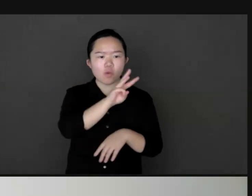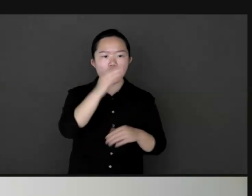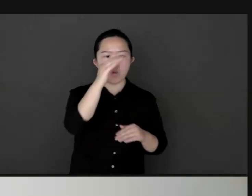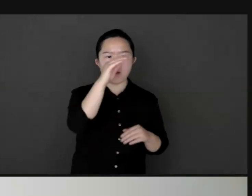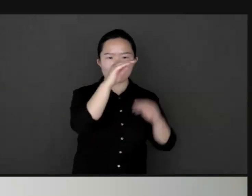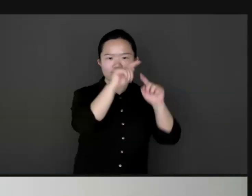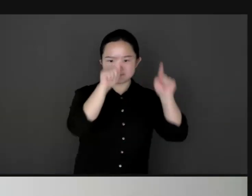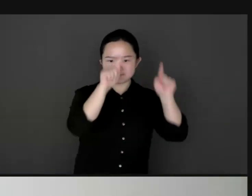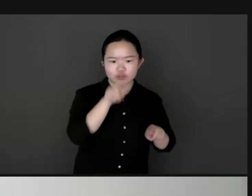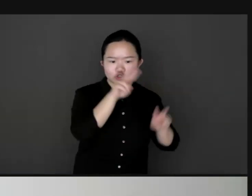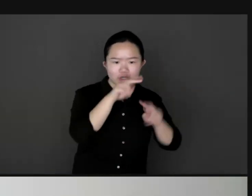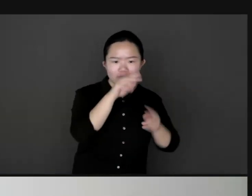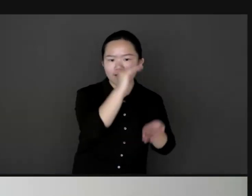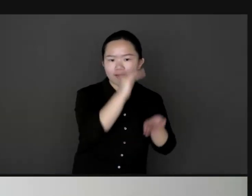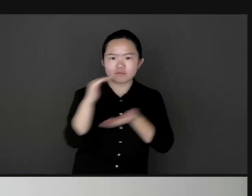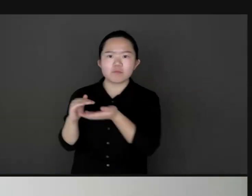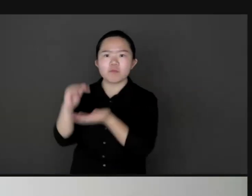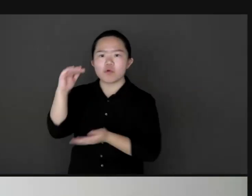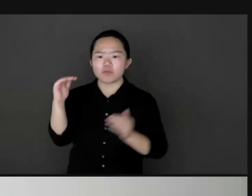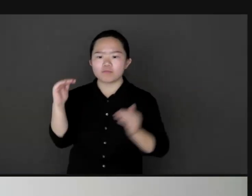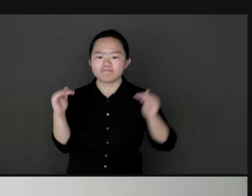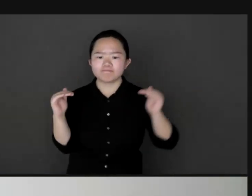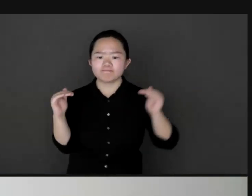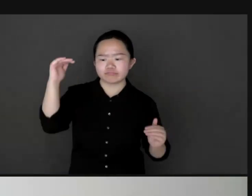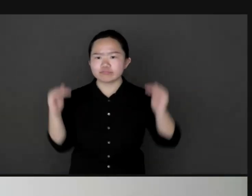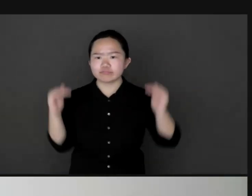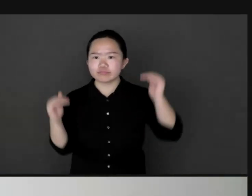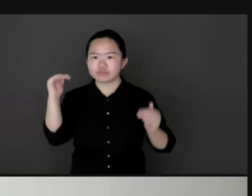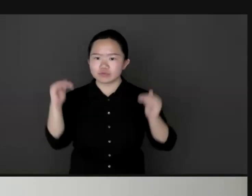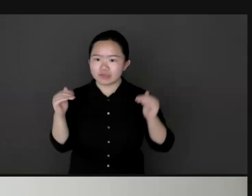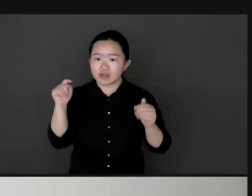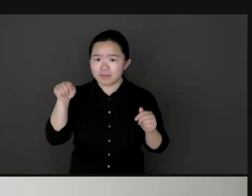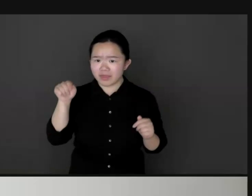them being more or less accessible? Do you have any views on that?